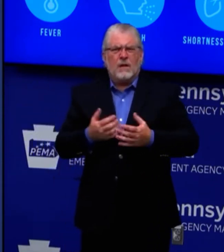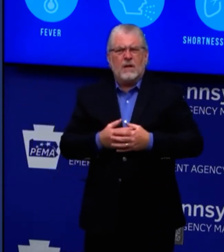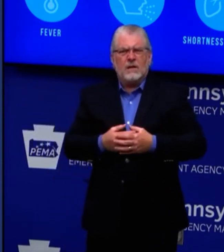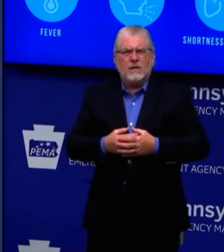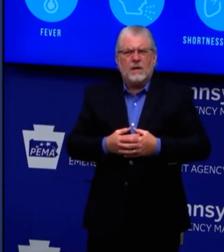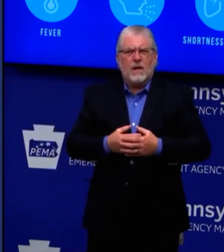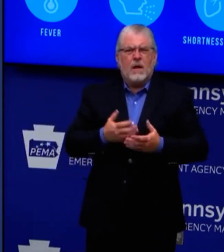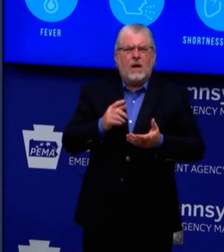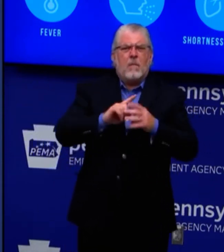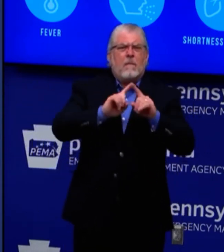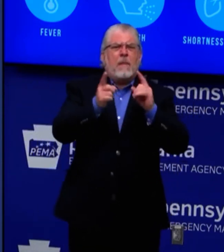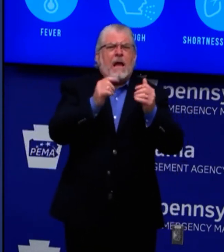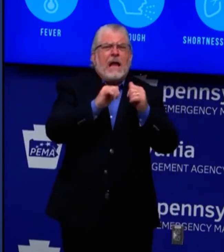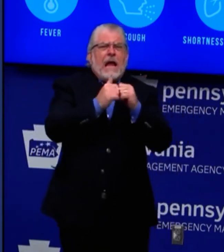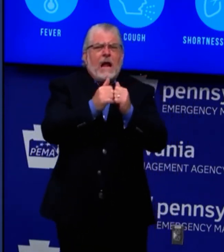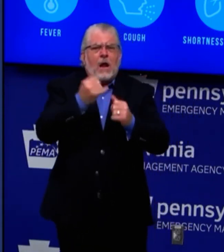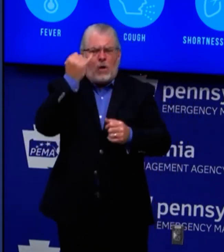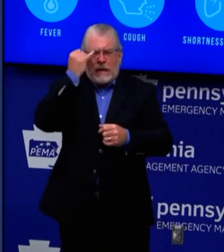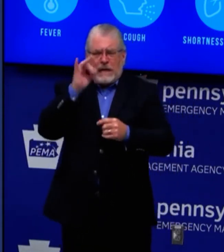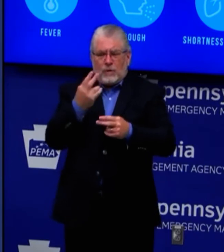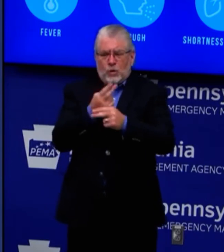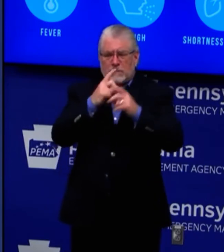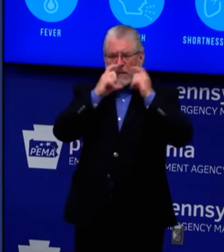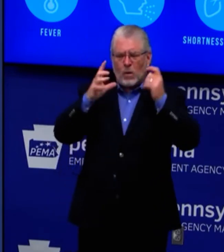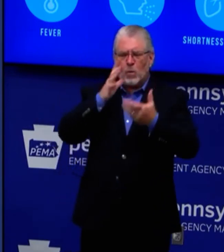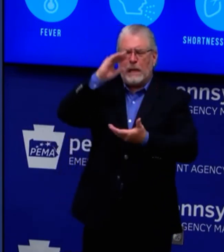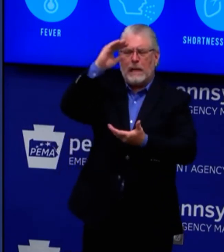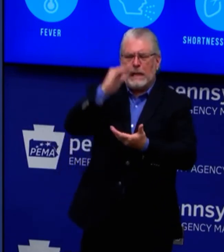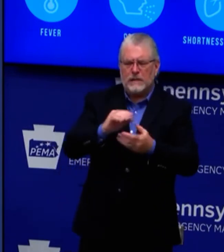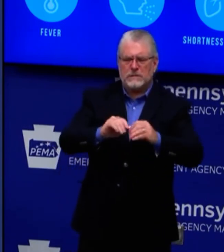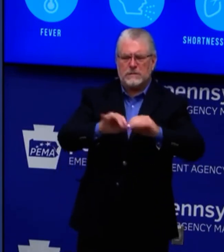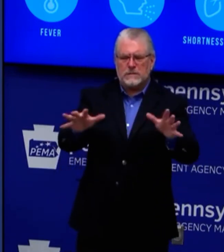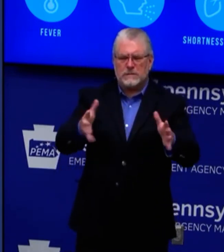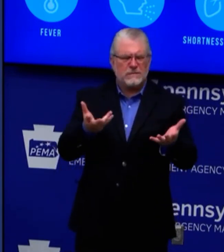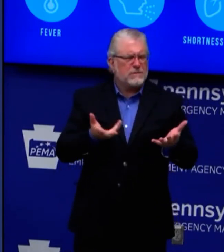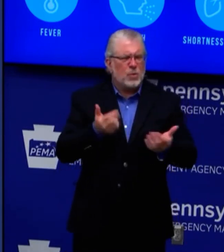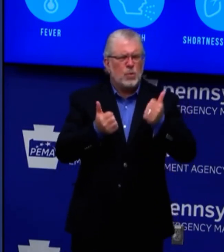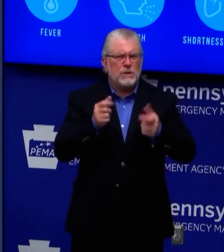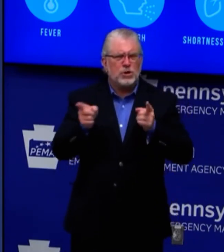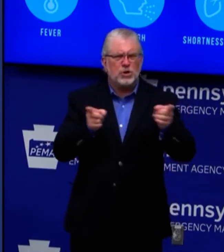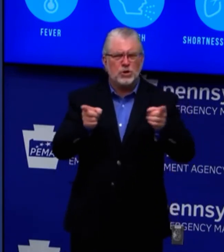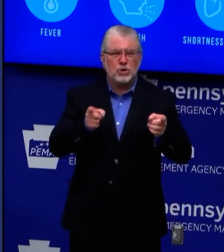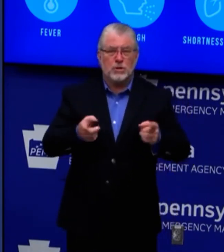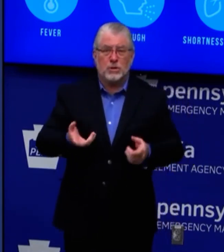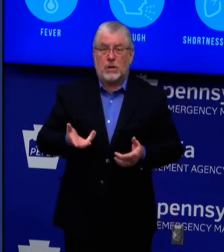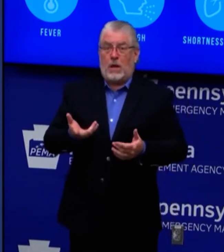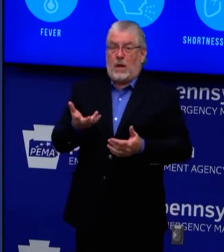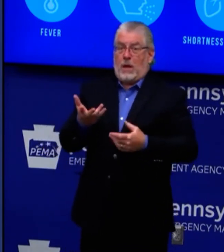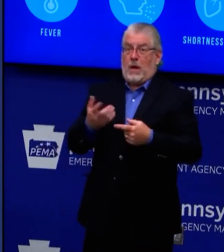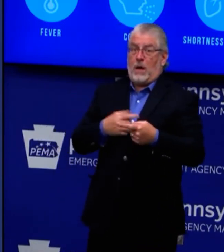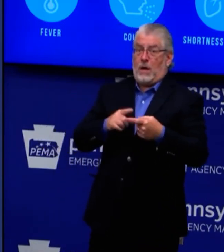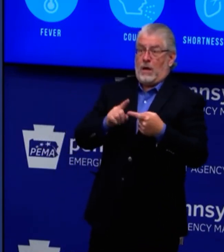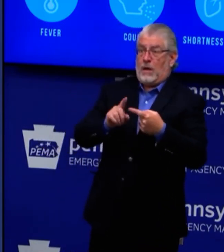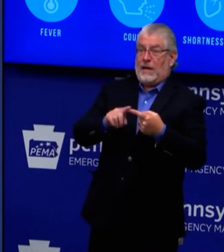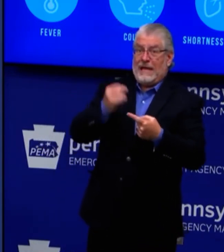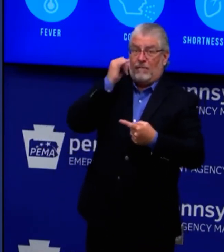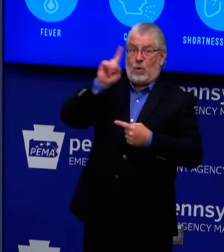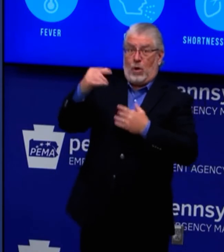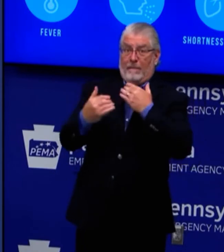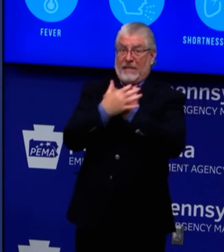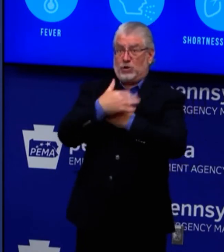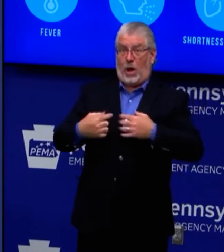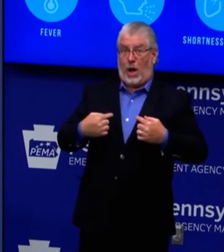Okay, let me see if I can remember those two questions. The first one is, if you go to the beach, and I wouldn't go to the beach, there are people there who aren't